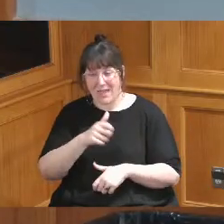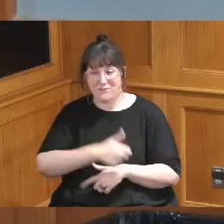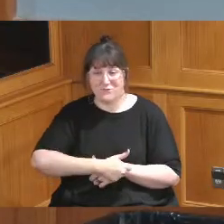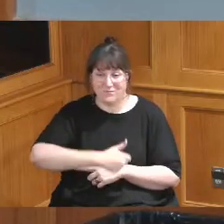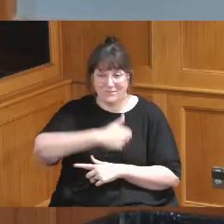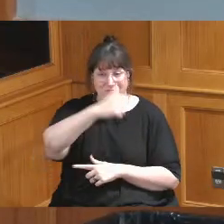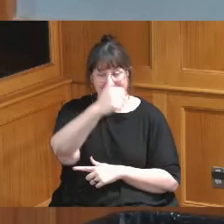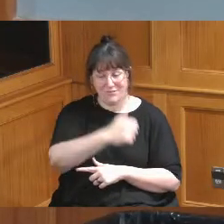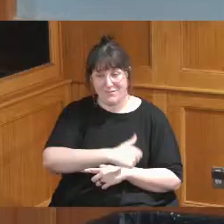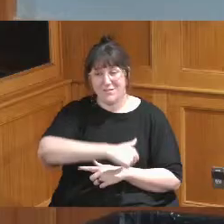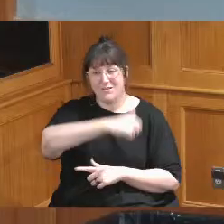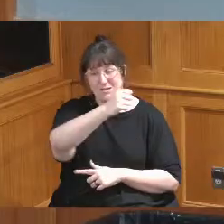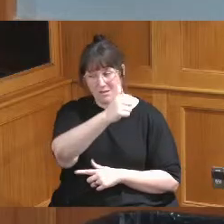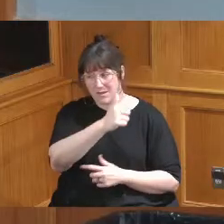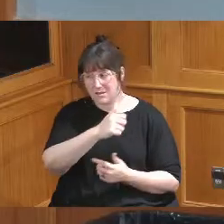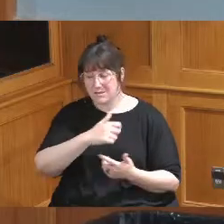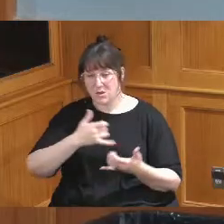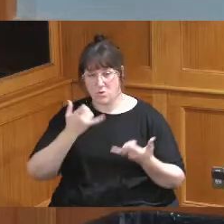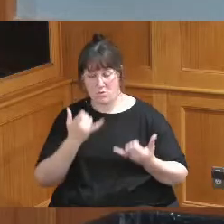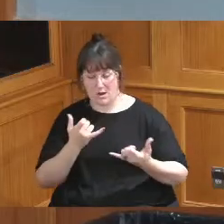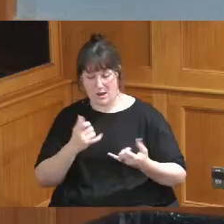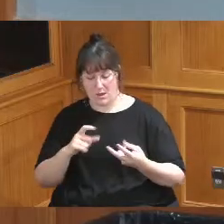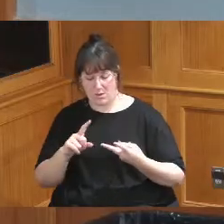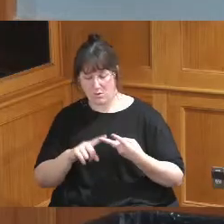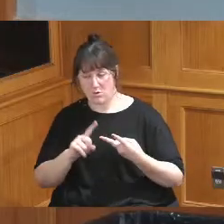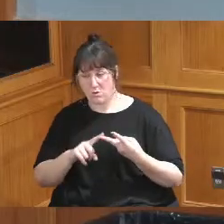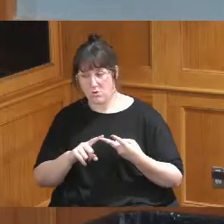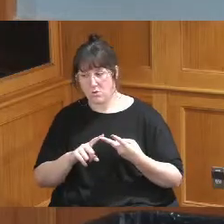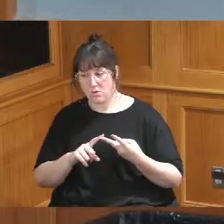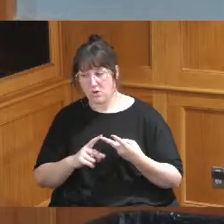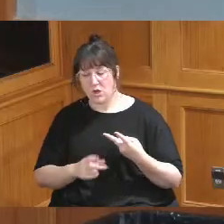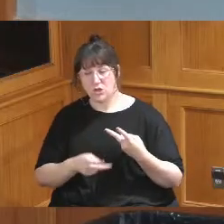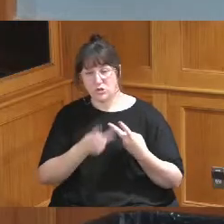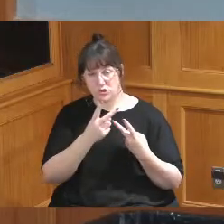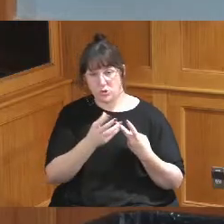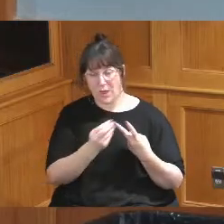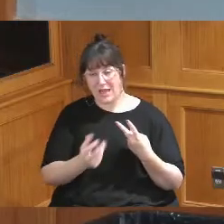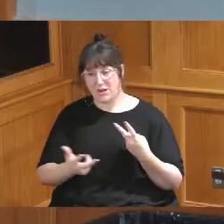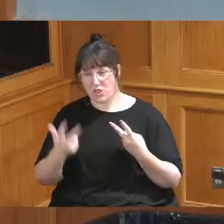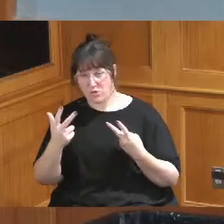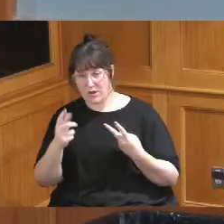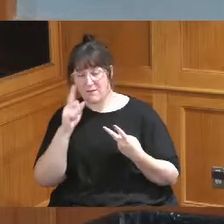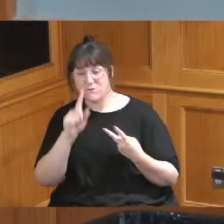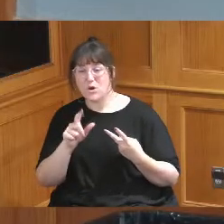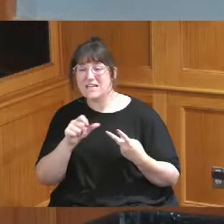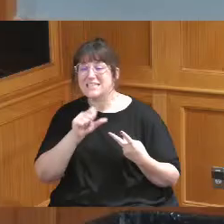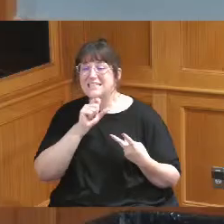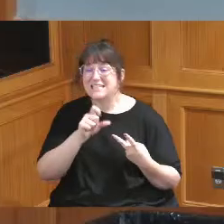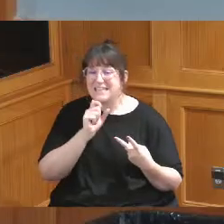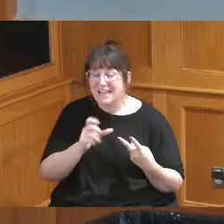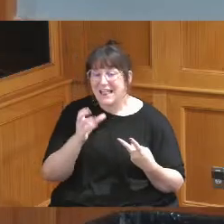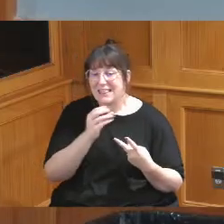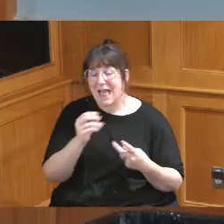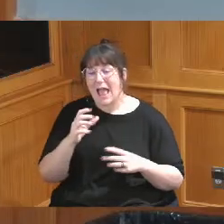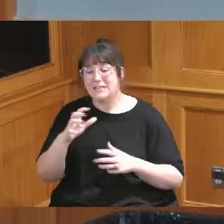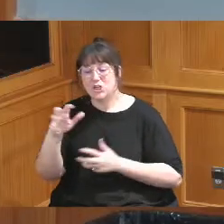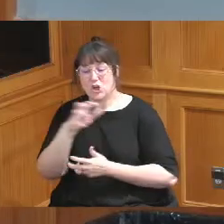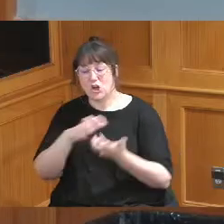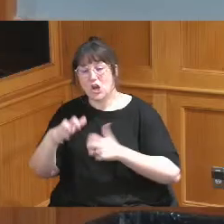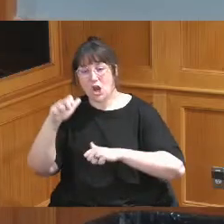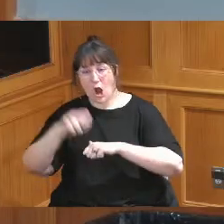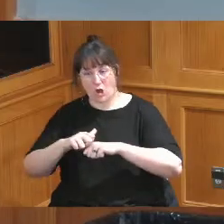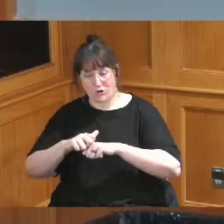is before you today are trade contracts 2 and 3 for steel and concrete. The steel